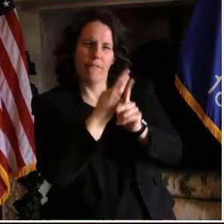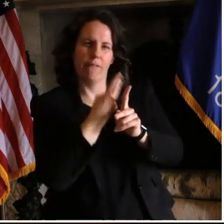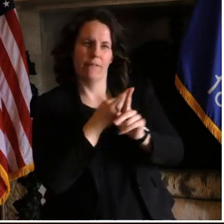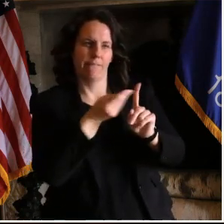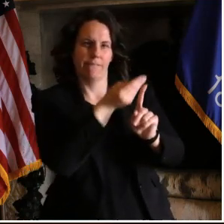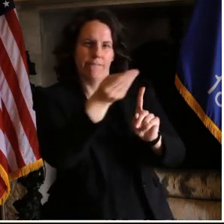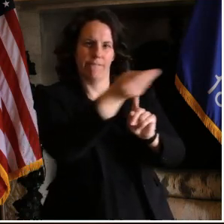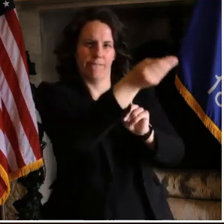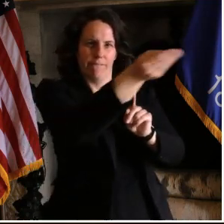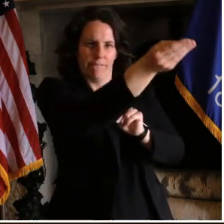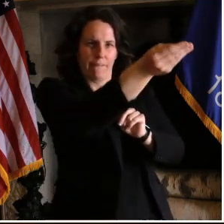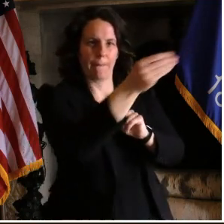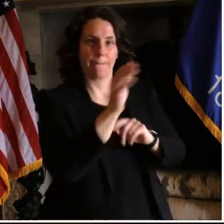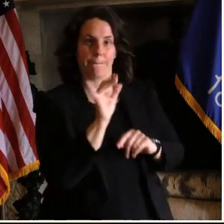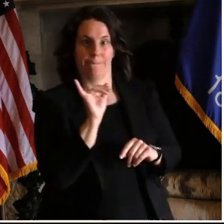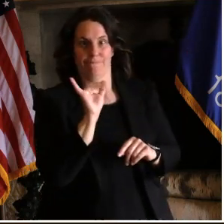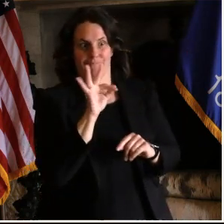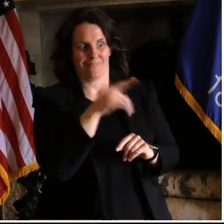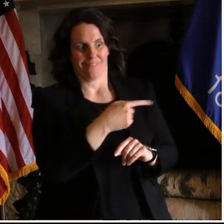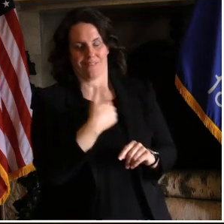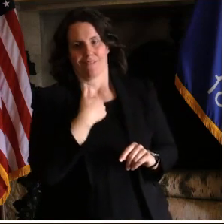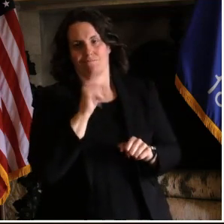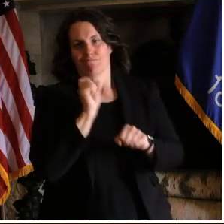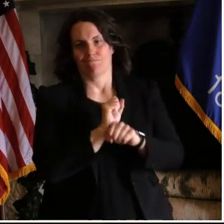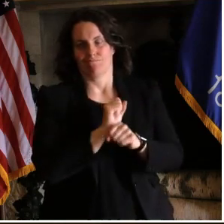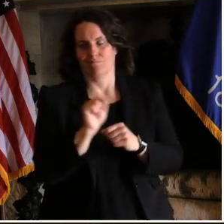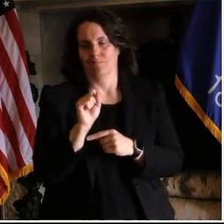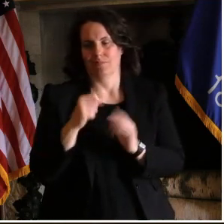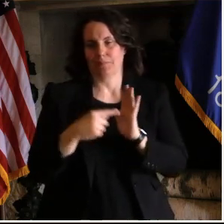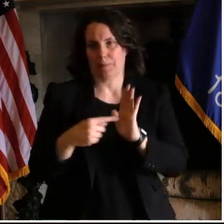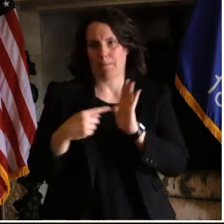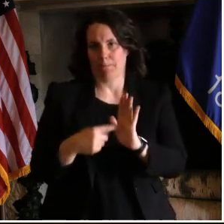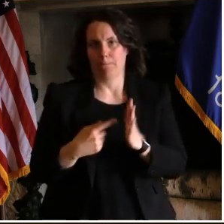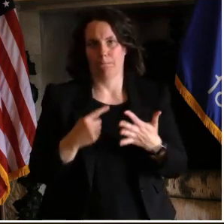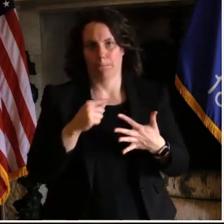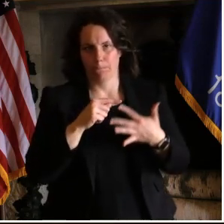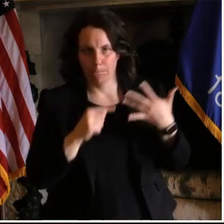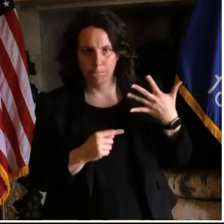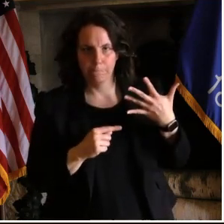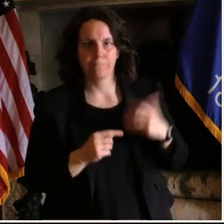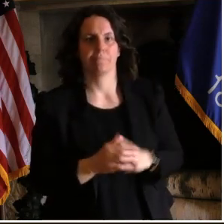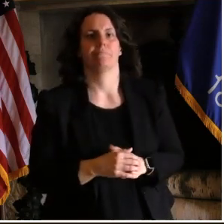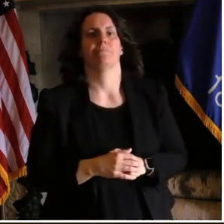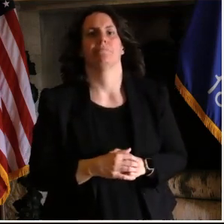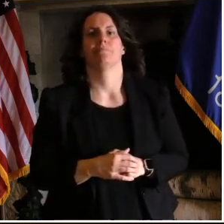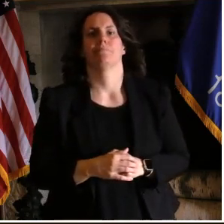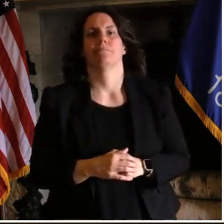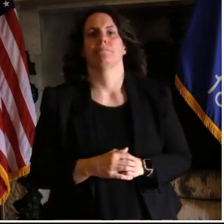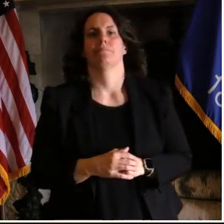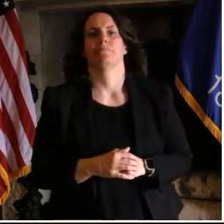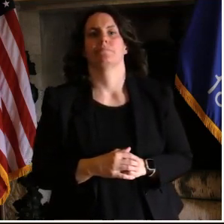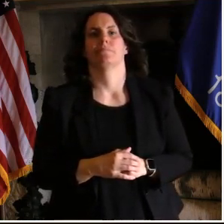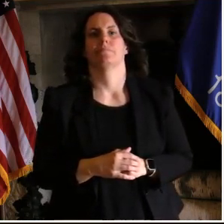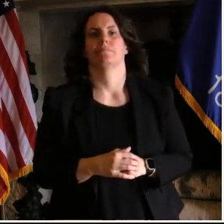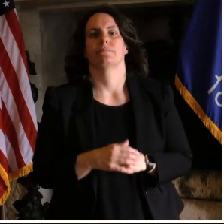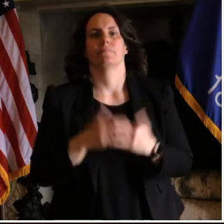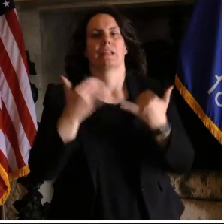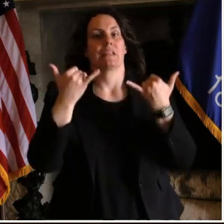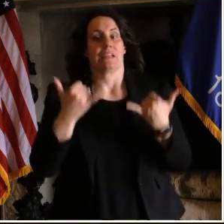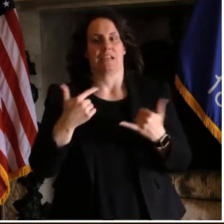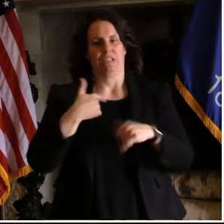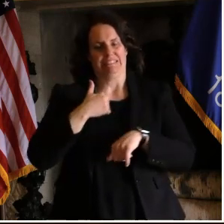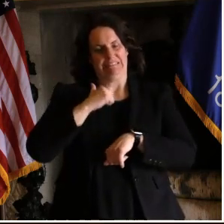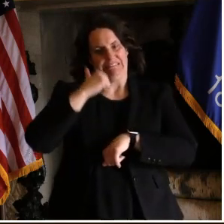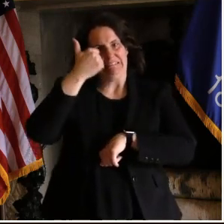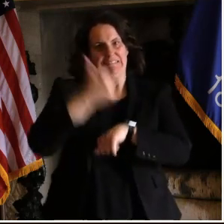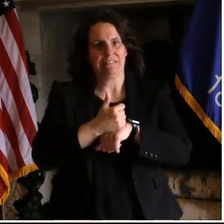cases. So we are in the process of developing an enhanced surveillance system where we can report and track and understand more